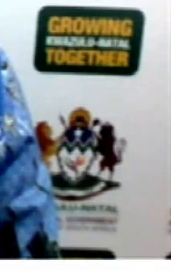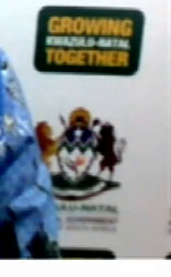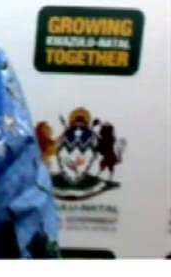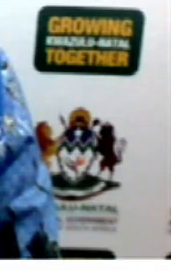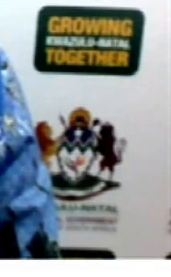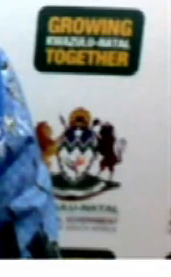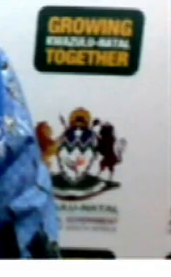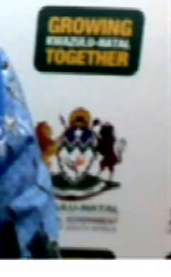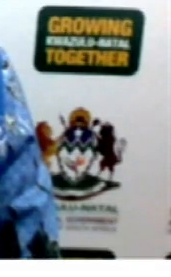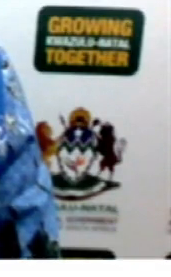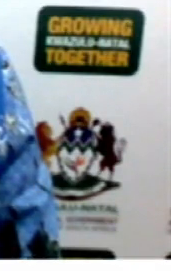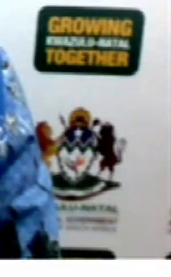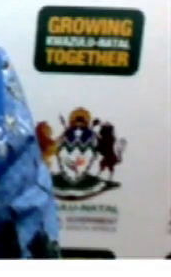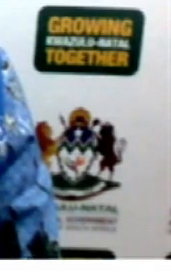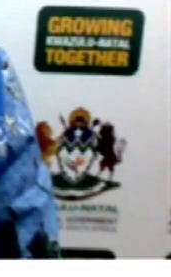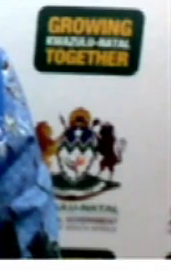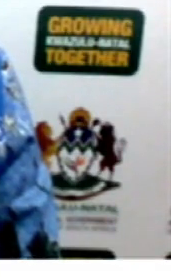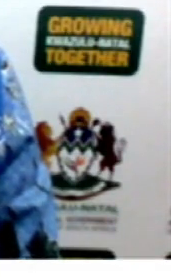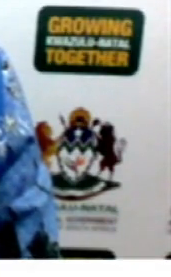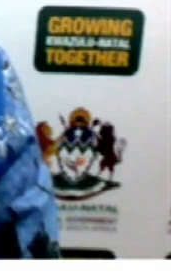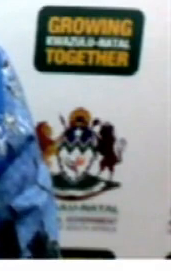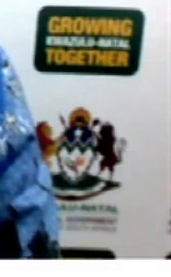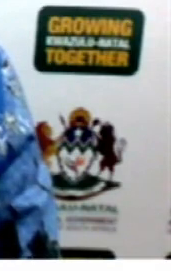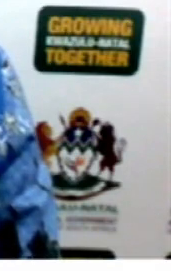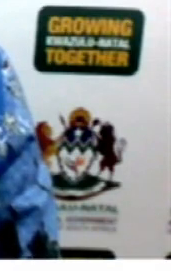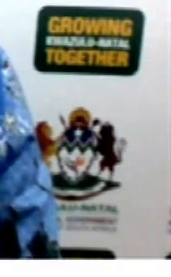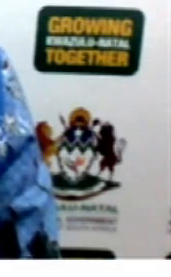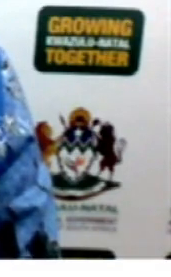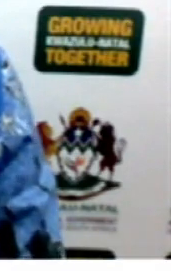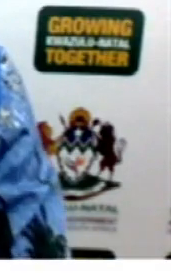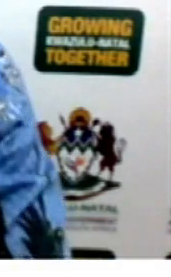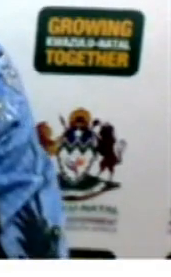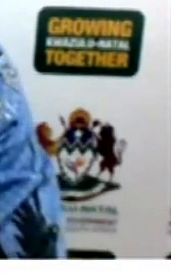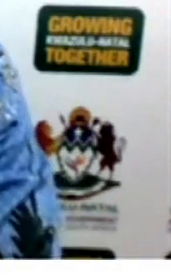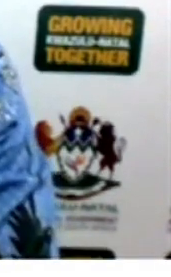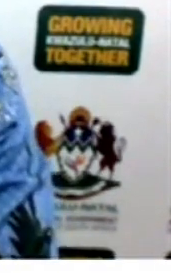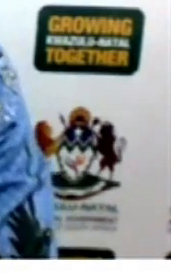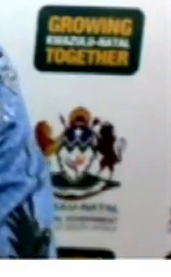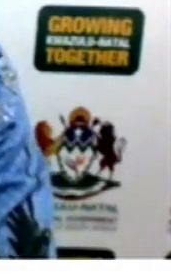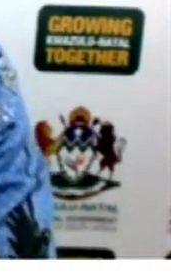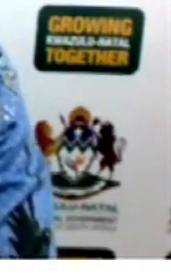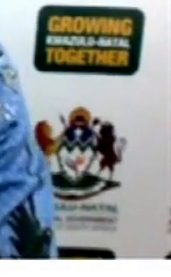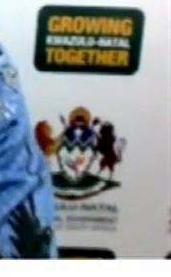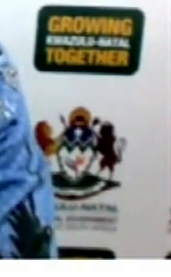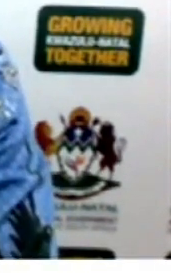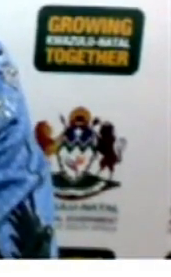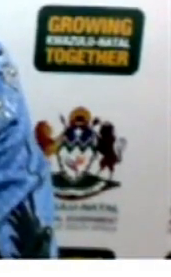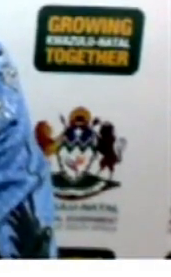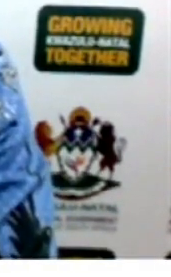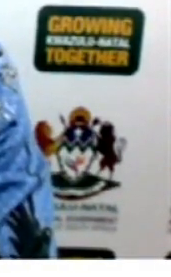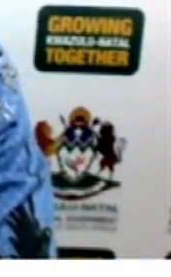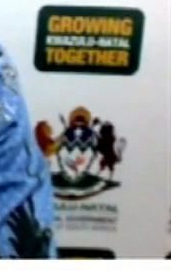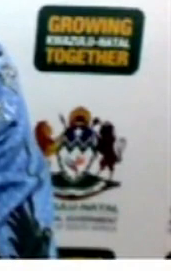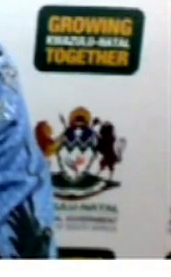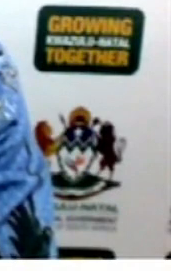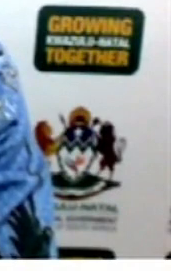within African nations, have there been any bottlenecks trade bottlenecks? Have there been any barriers to trade